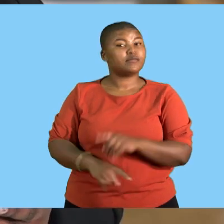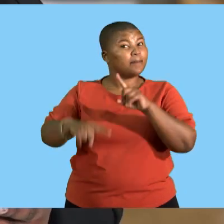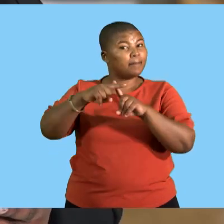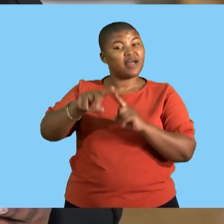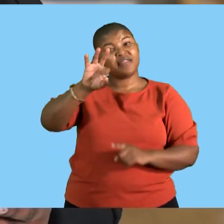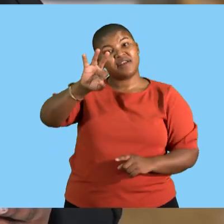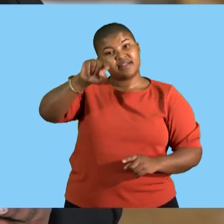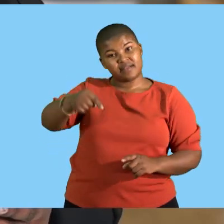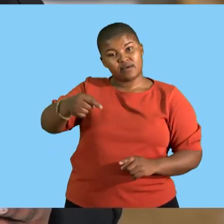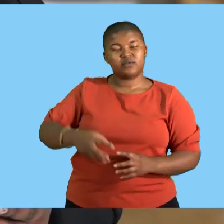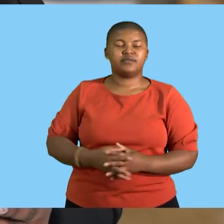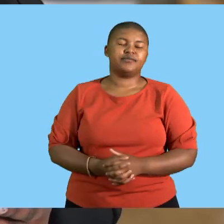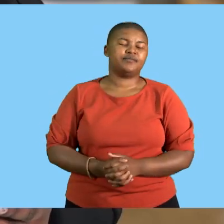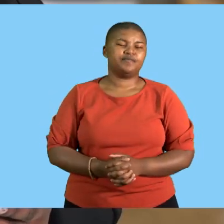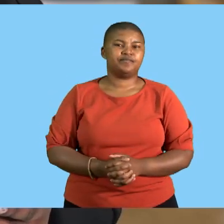3,000,